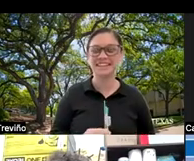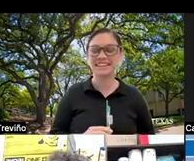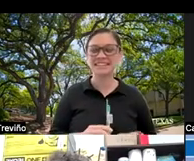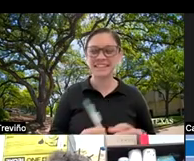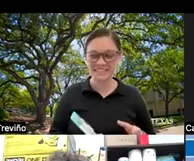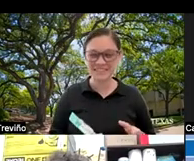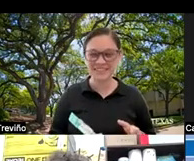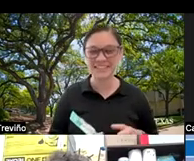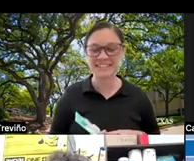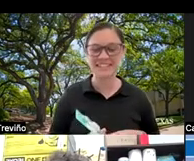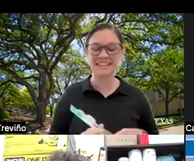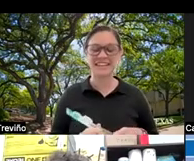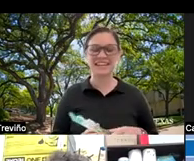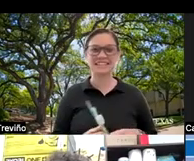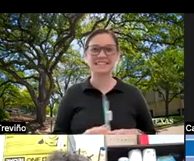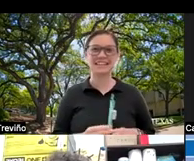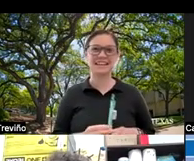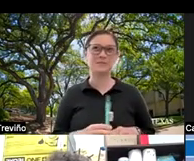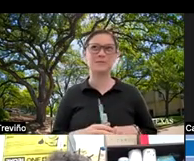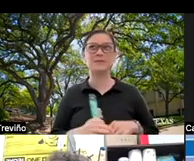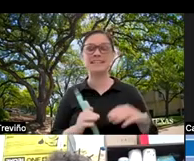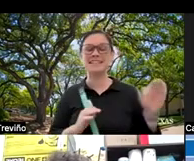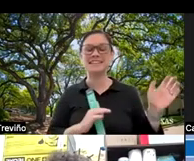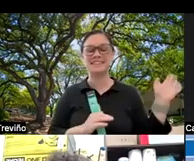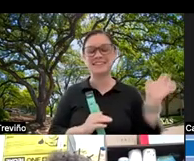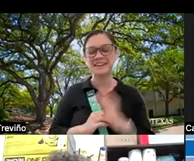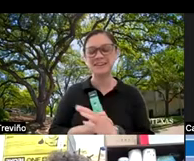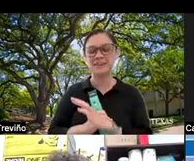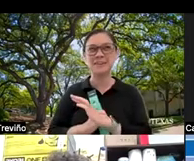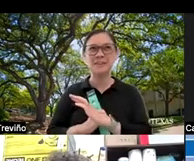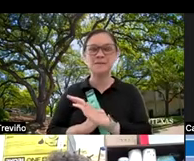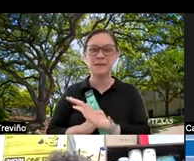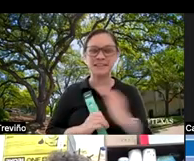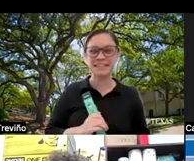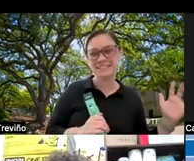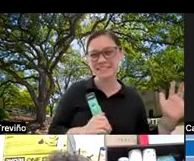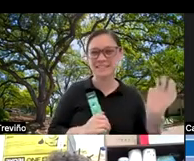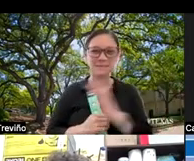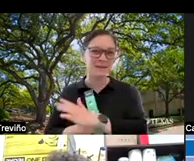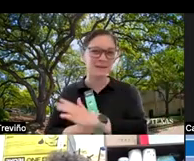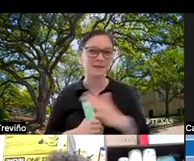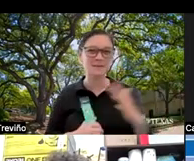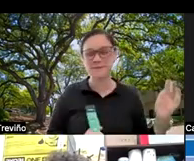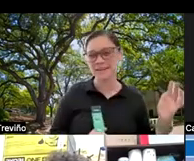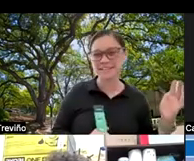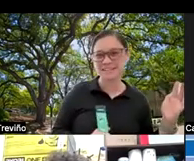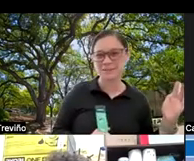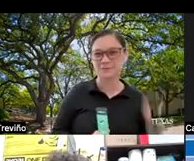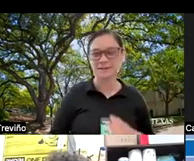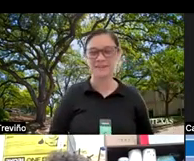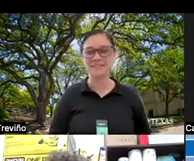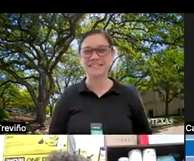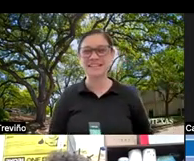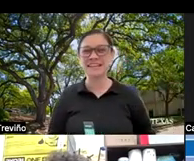a dental clinic and revising their entire filing system of